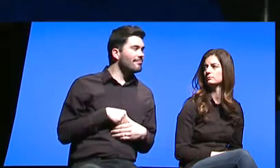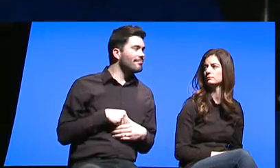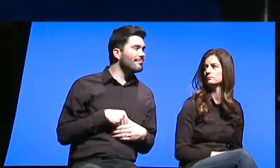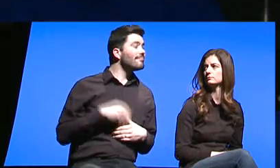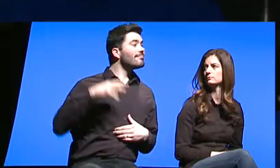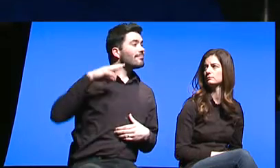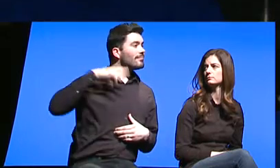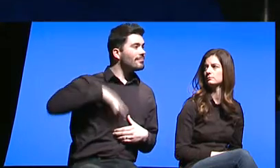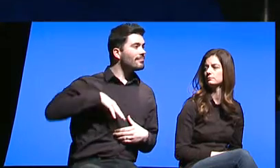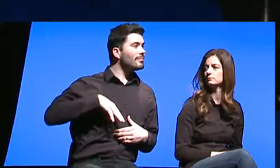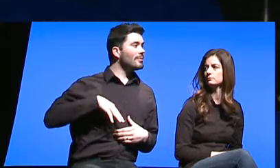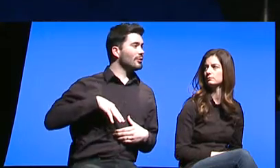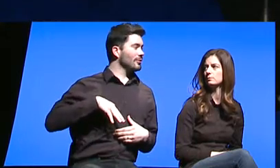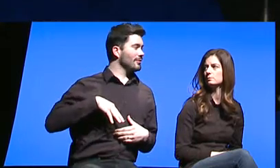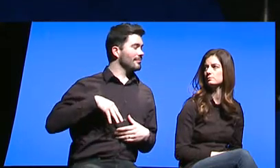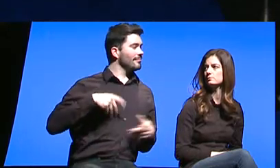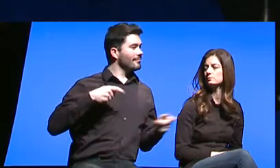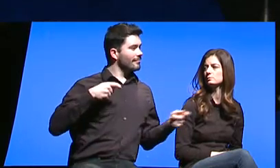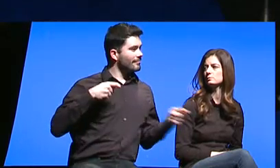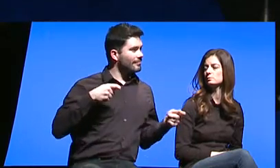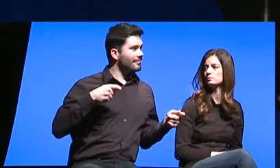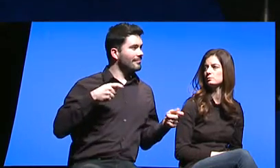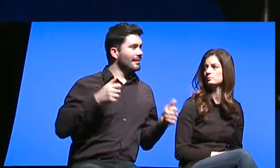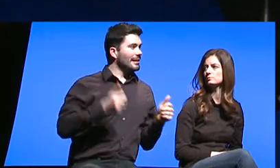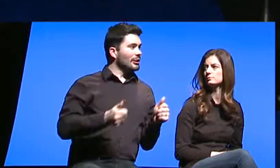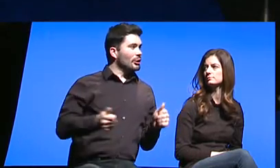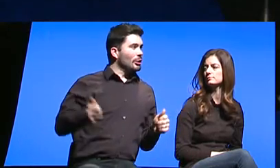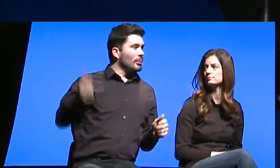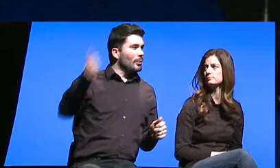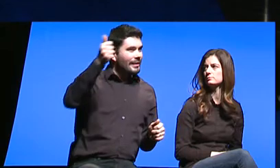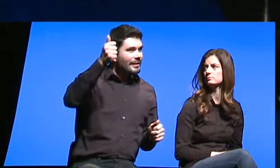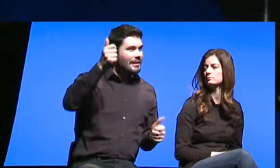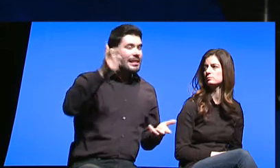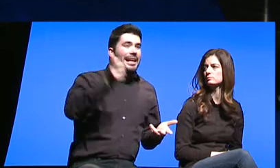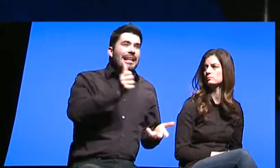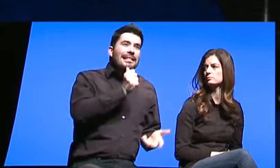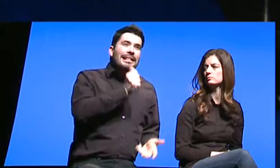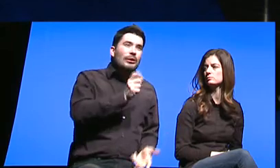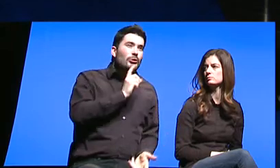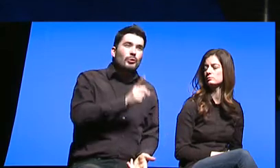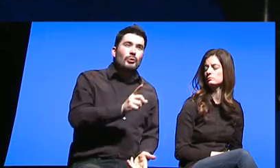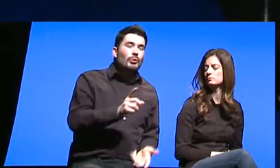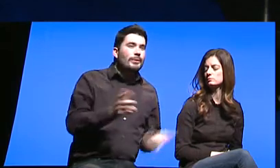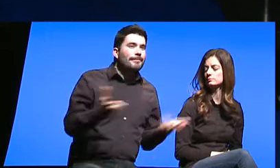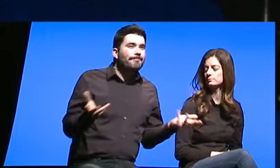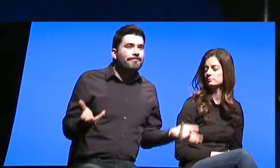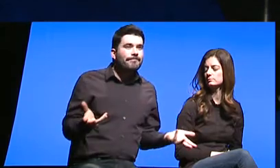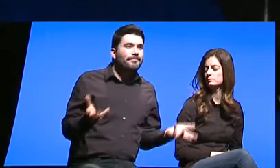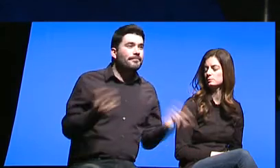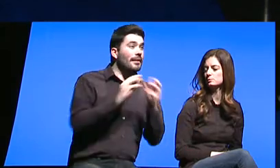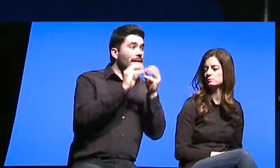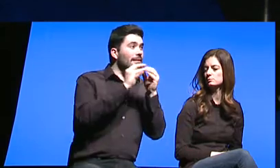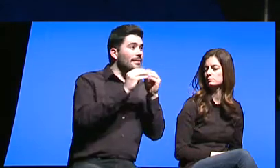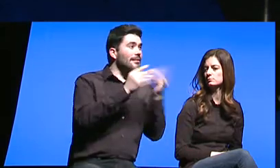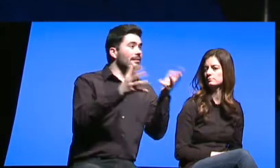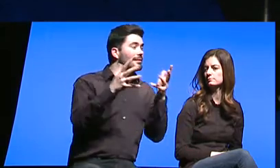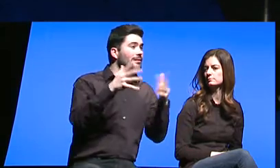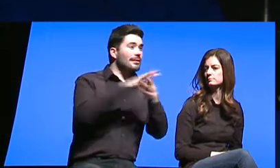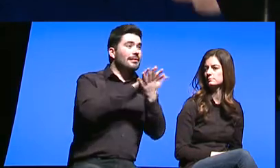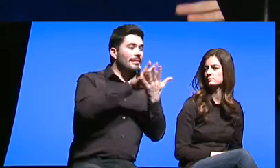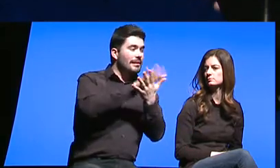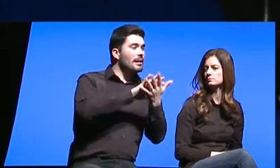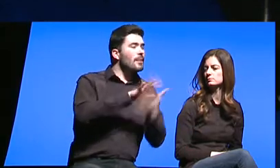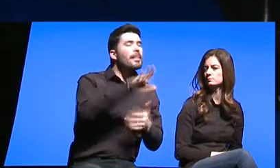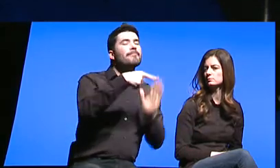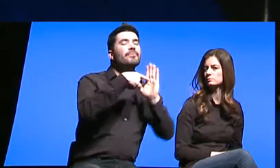sense of superiority, and it's not necessarily true. If we keep thinking we live in our own little bubble, then, look,